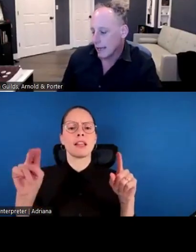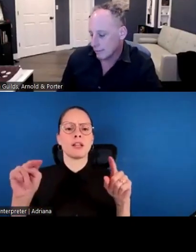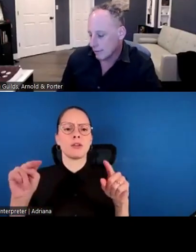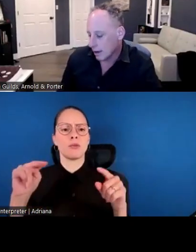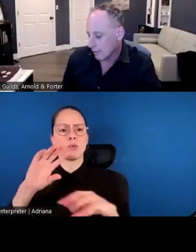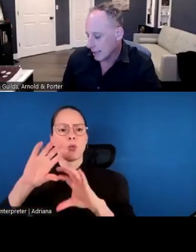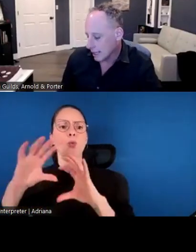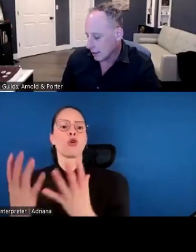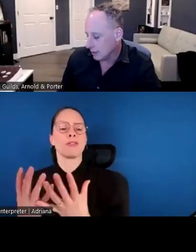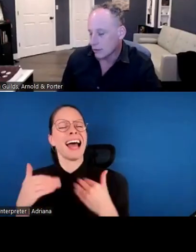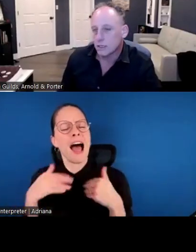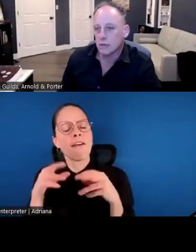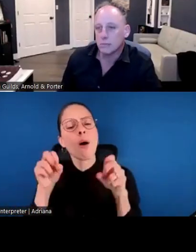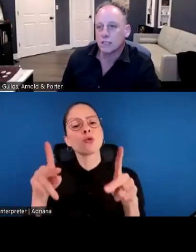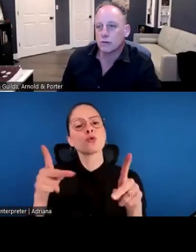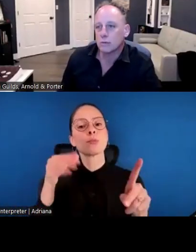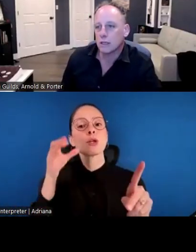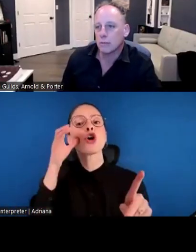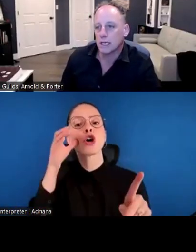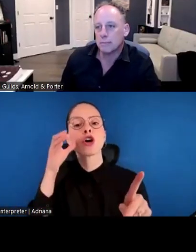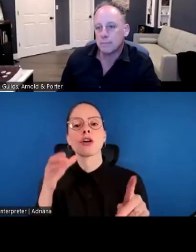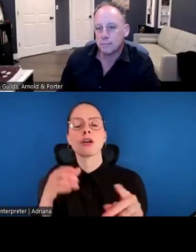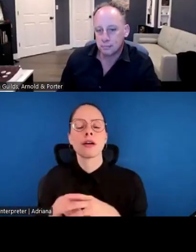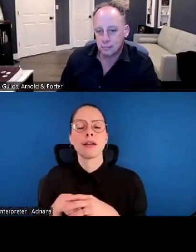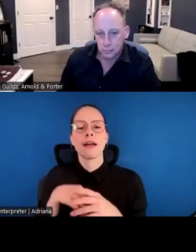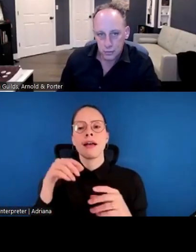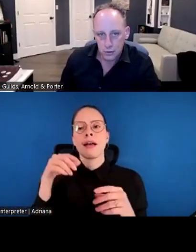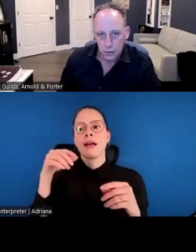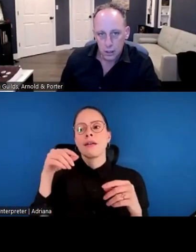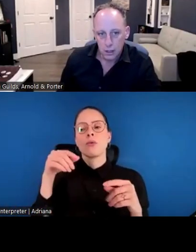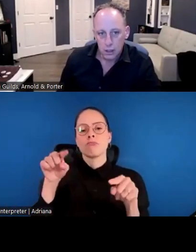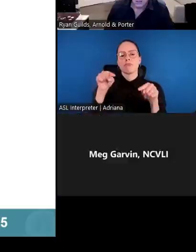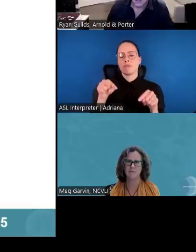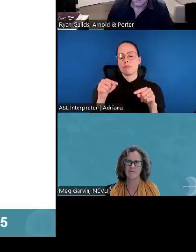at that appeal is going to be extremely limited.